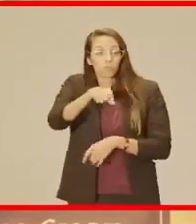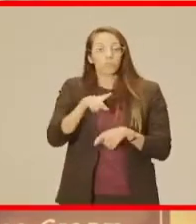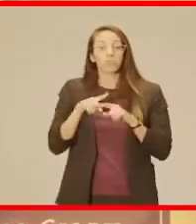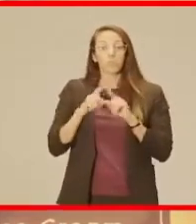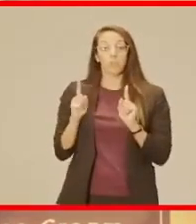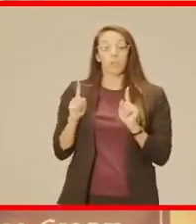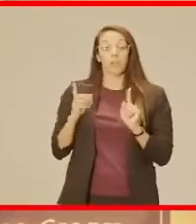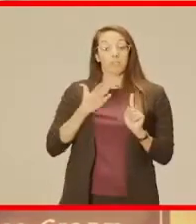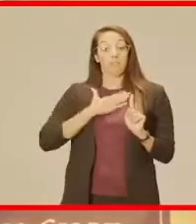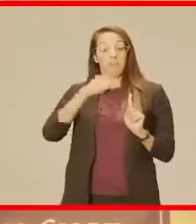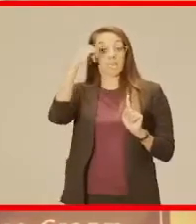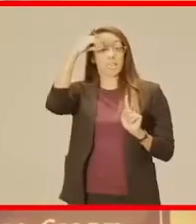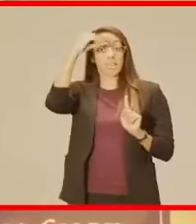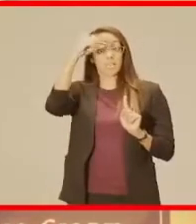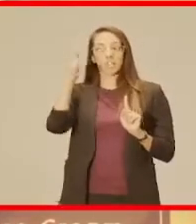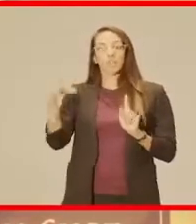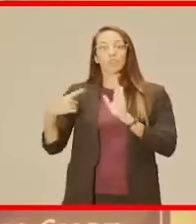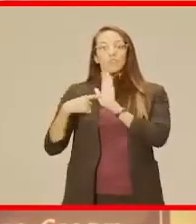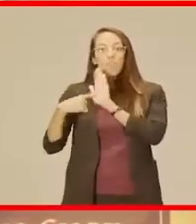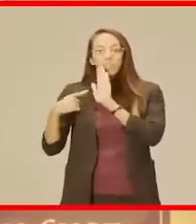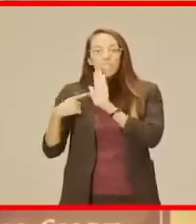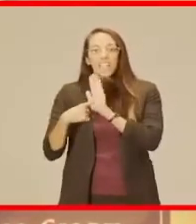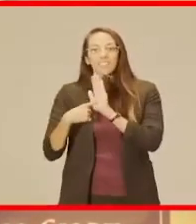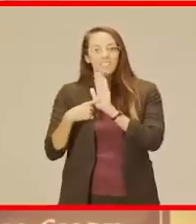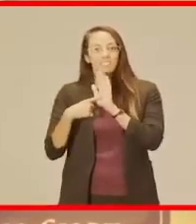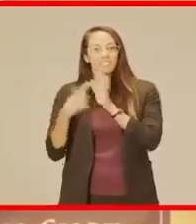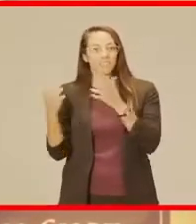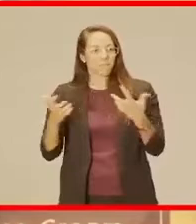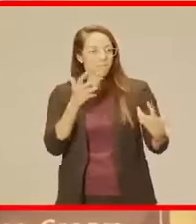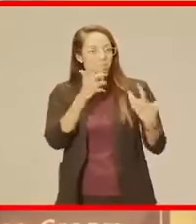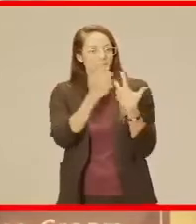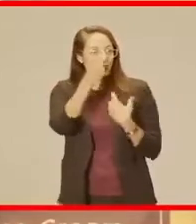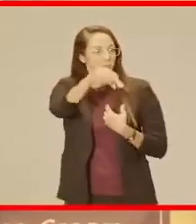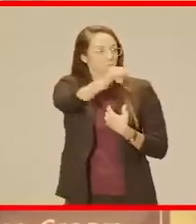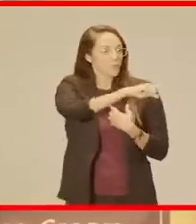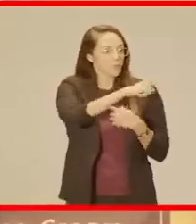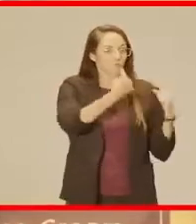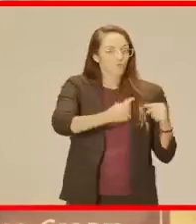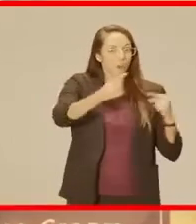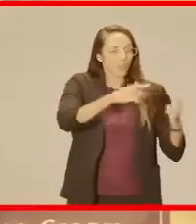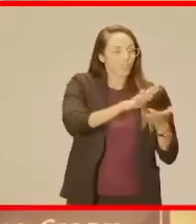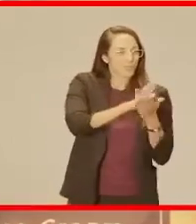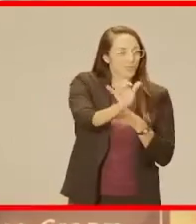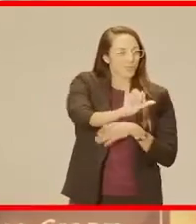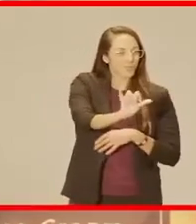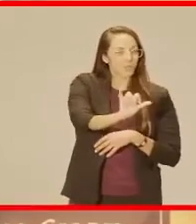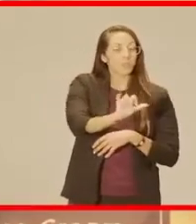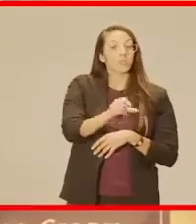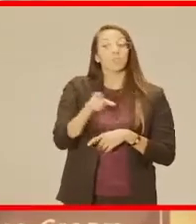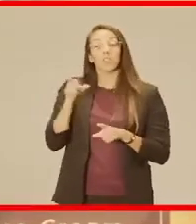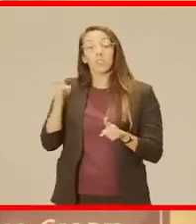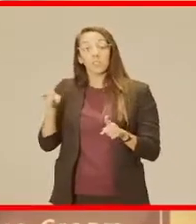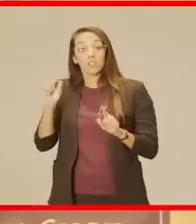in my opinion, represents a way you can teach awareness of a person with a disability